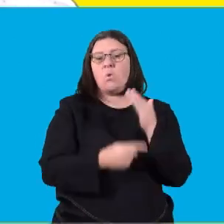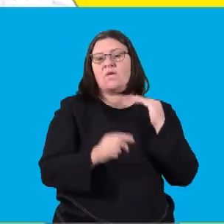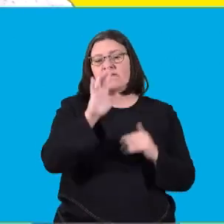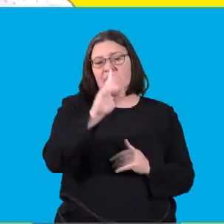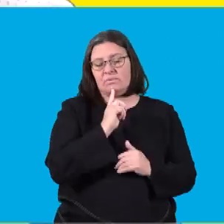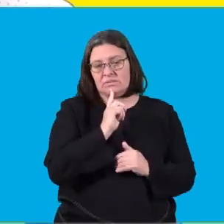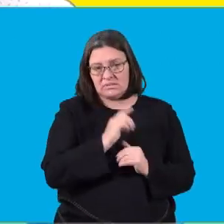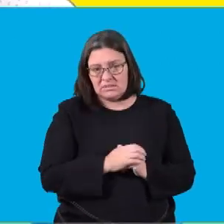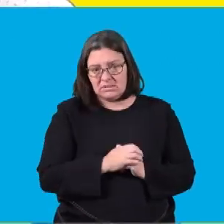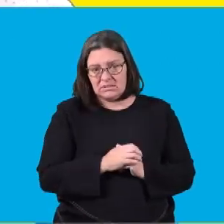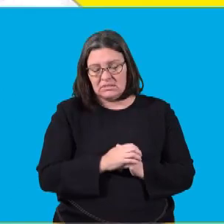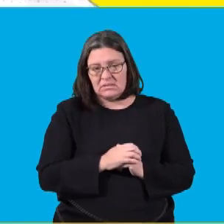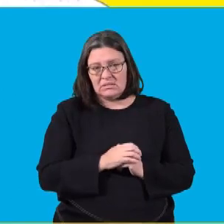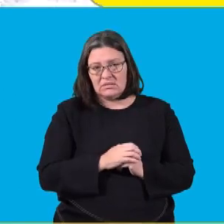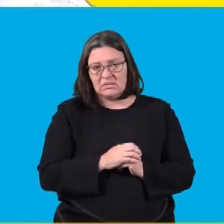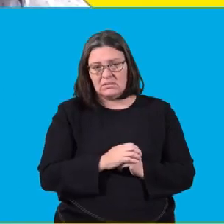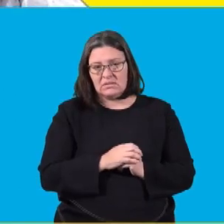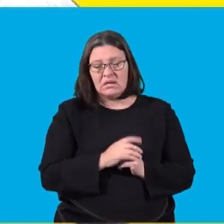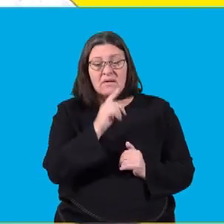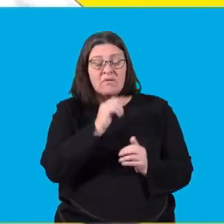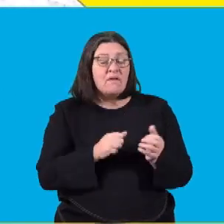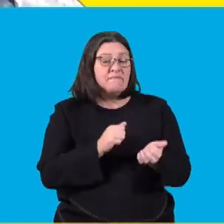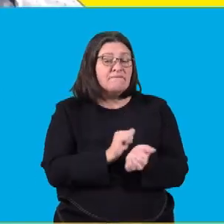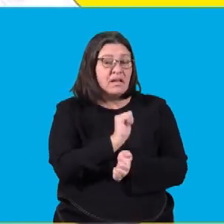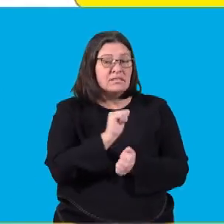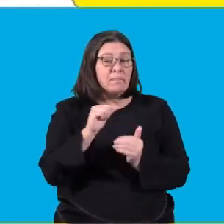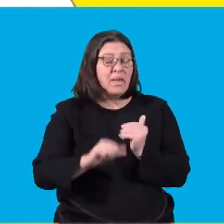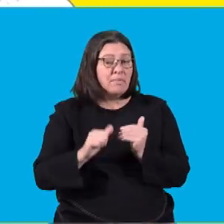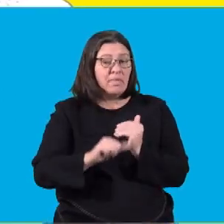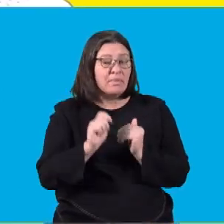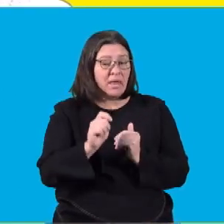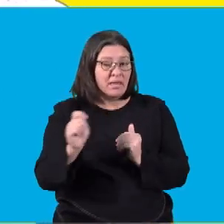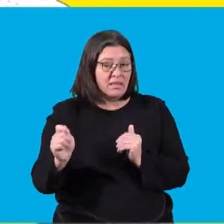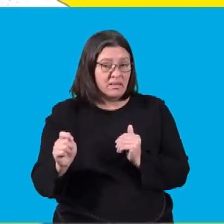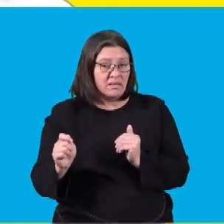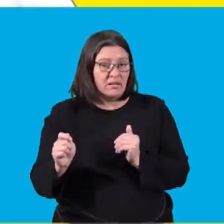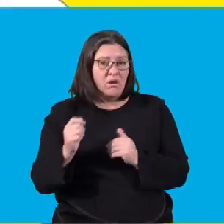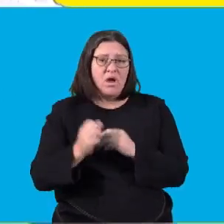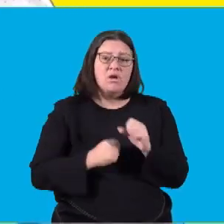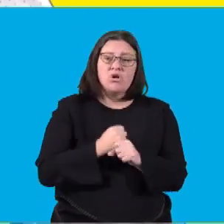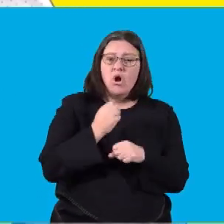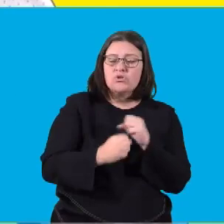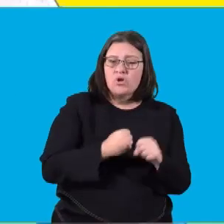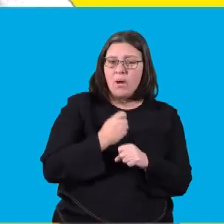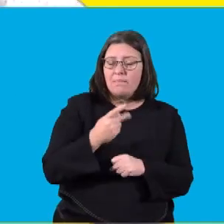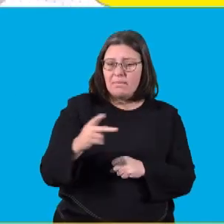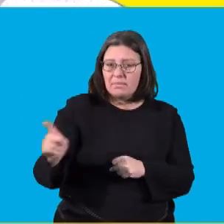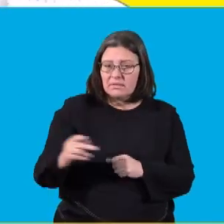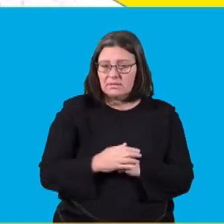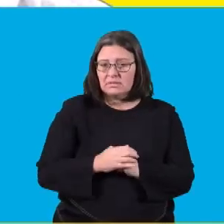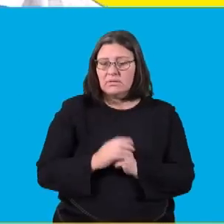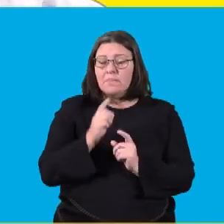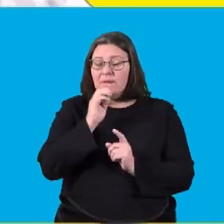only 5,000. So if we're making fixed monthly repayments or fixed annual repayments, it